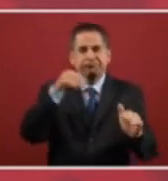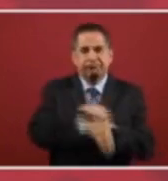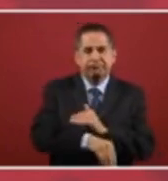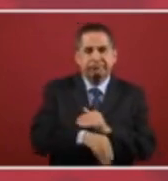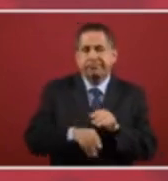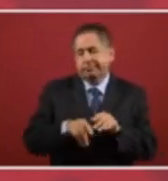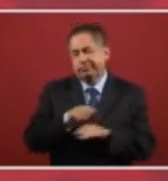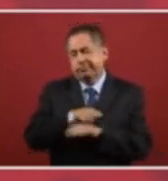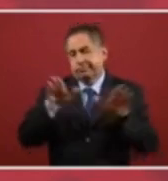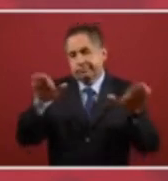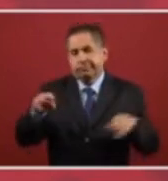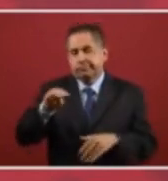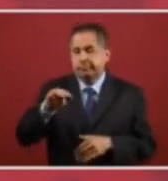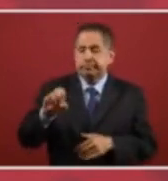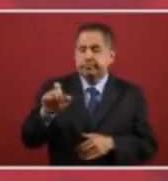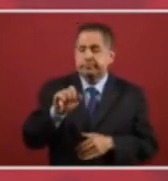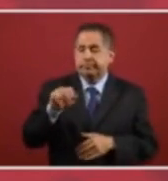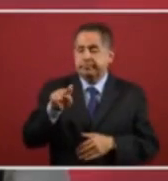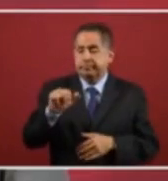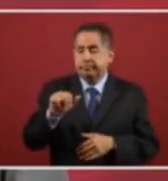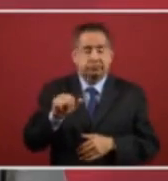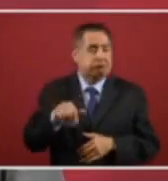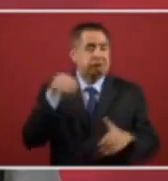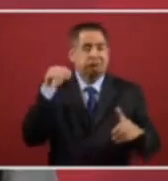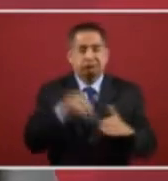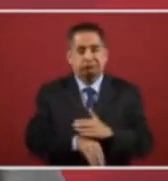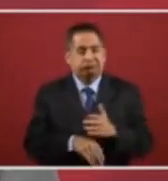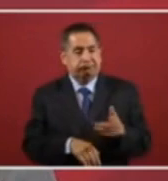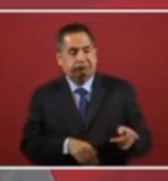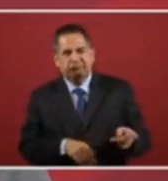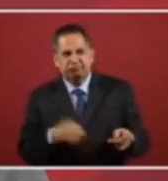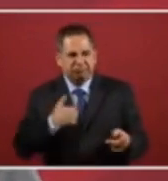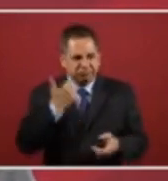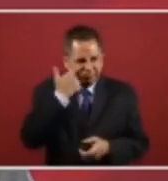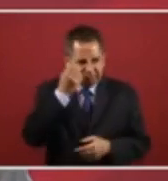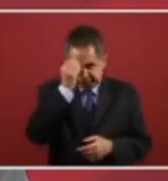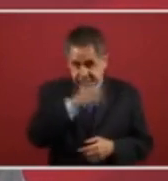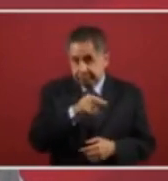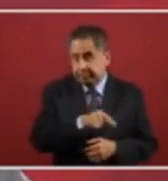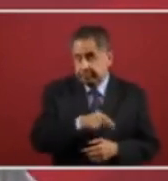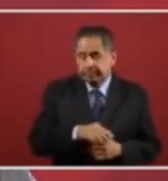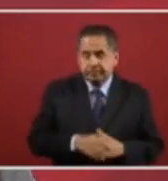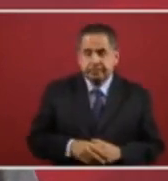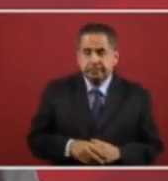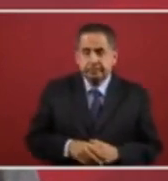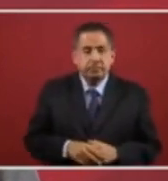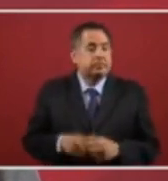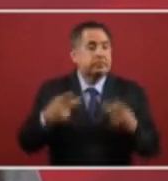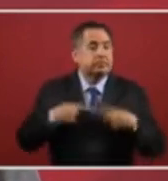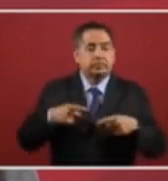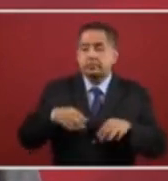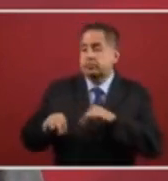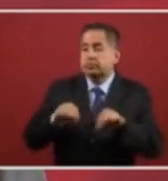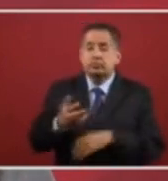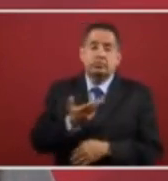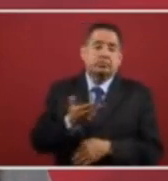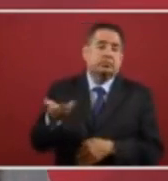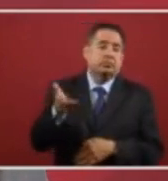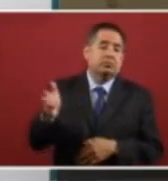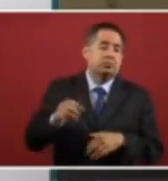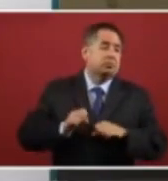aviación, that was very important for aviation, an emblem. Se deja los trabajadores, and they left